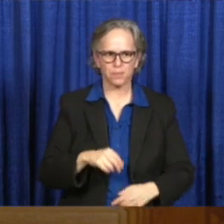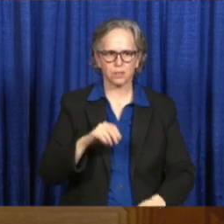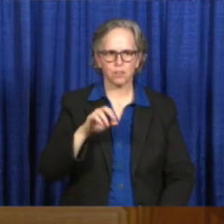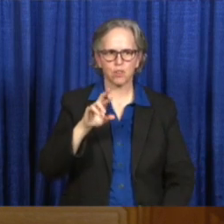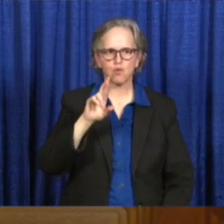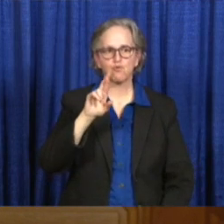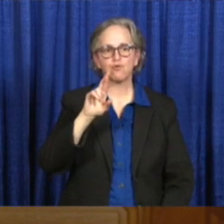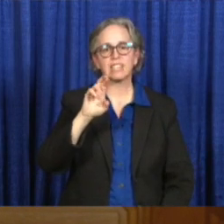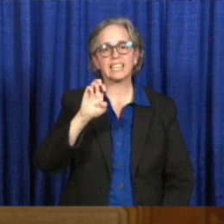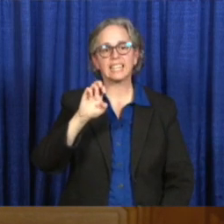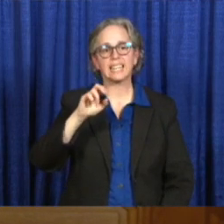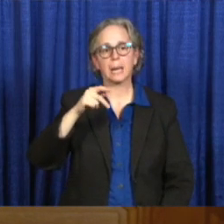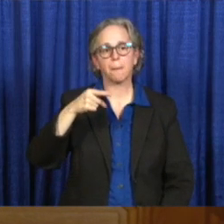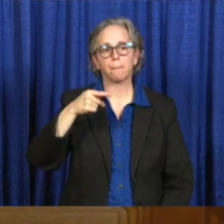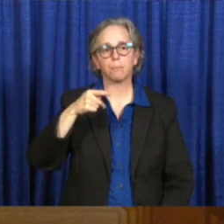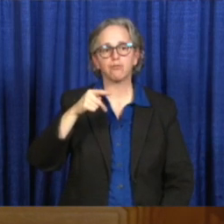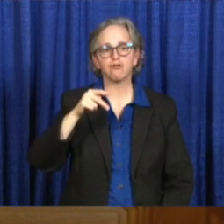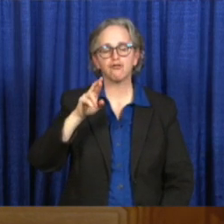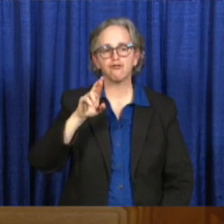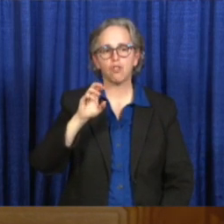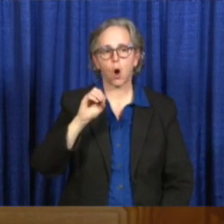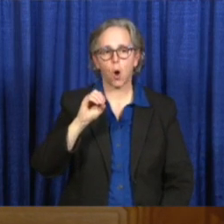repurposingproject.com.